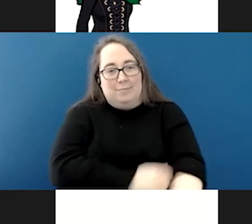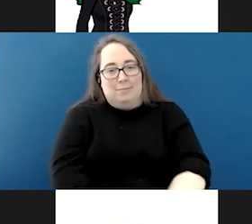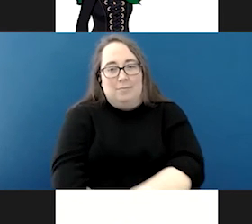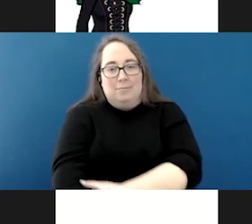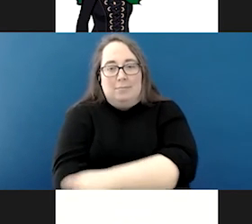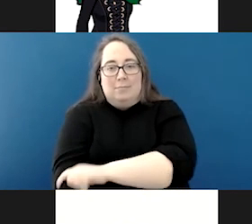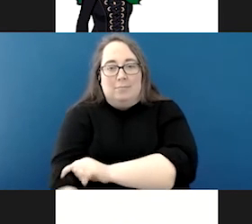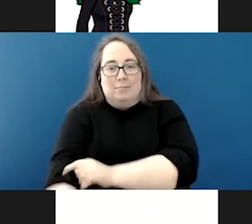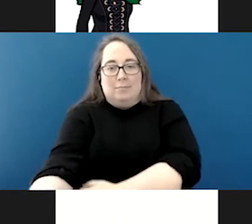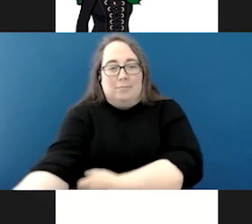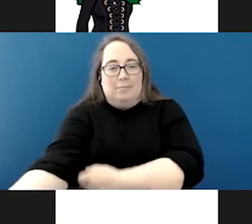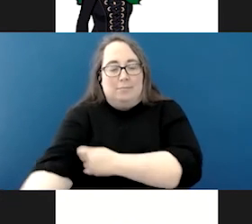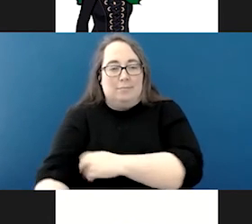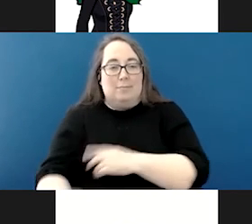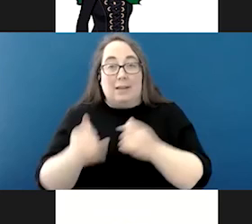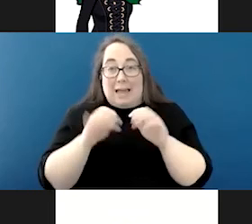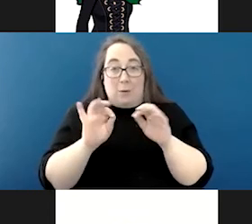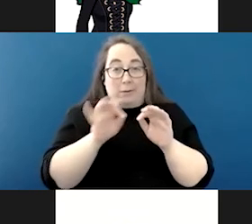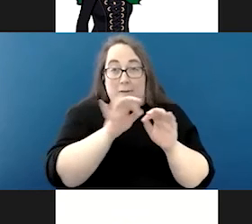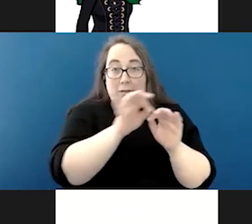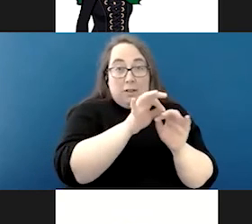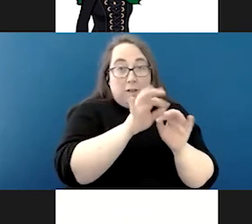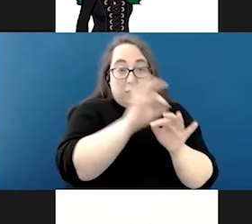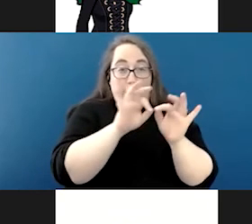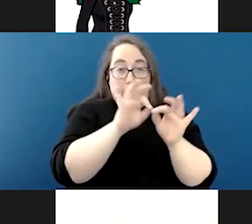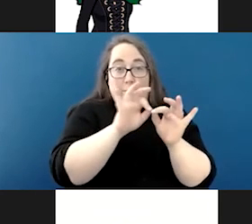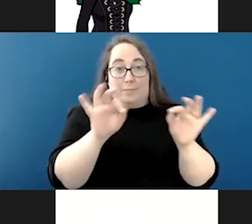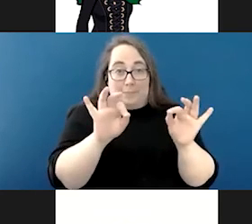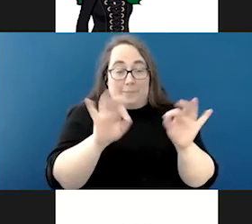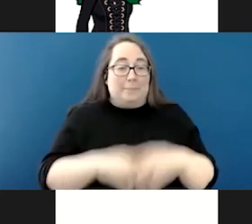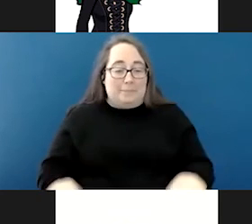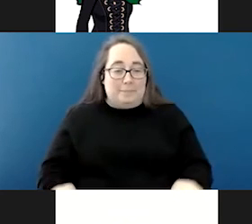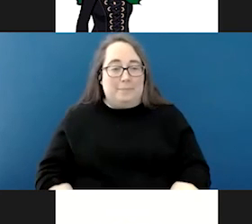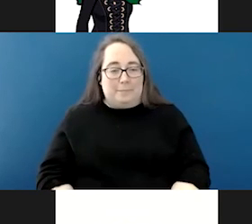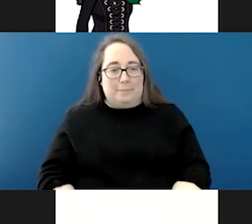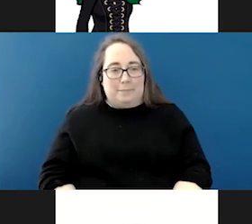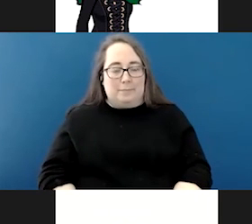All right, so we're just threading it through on the other side.